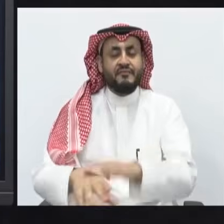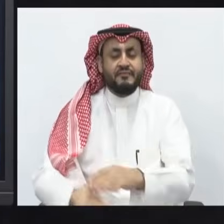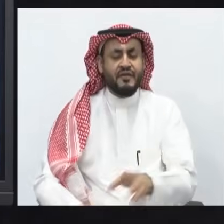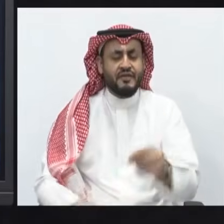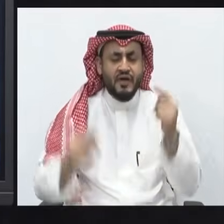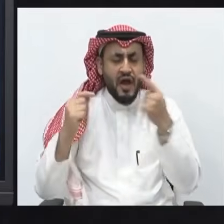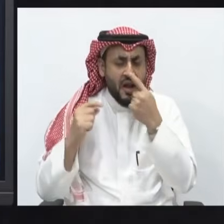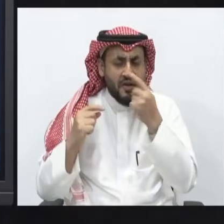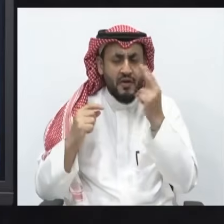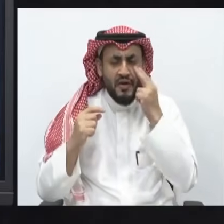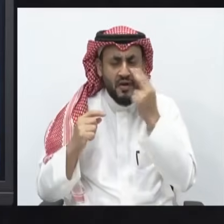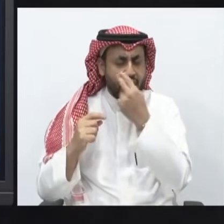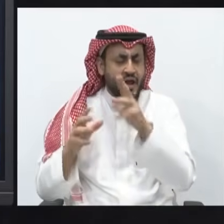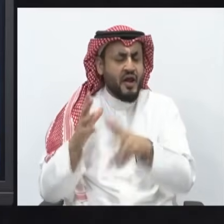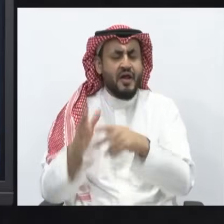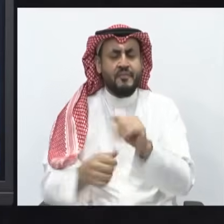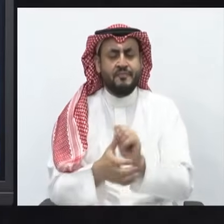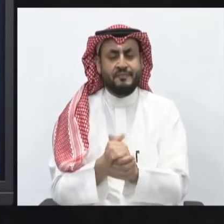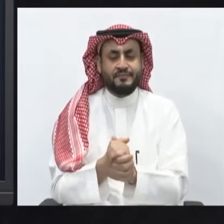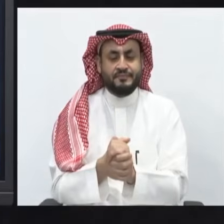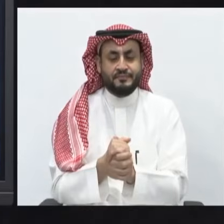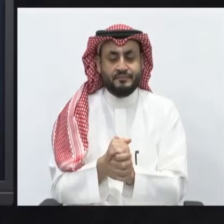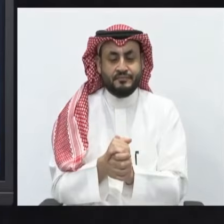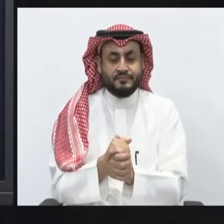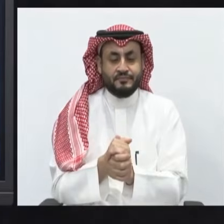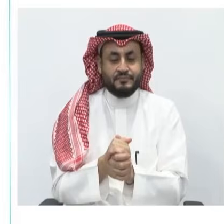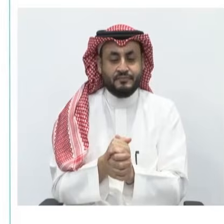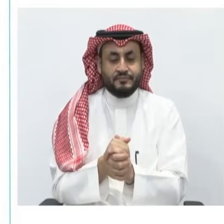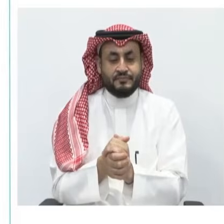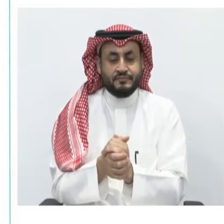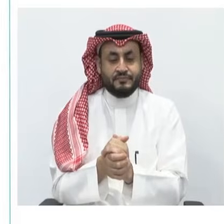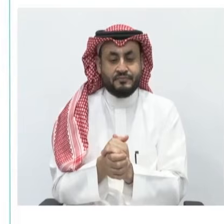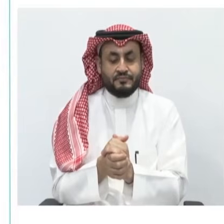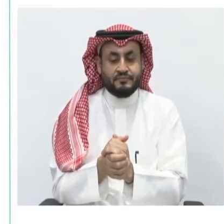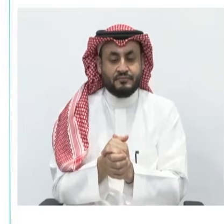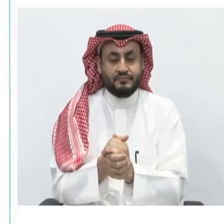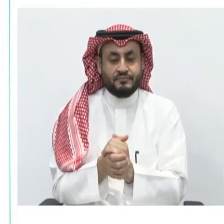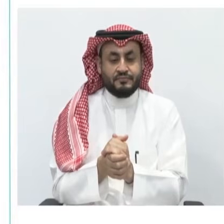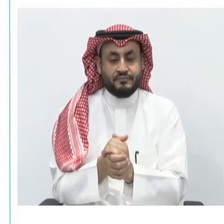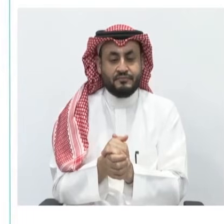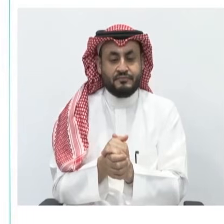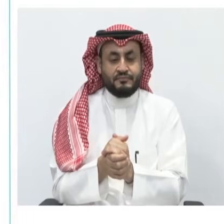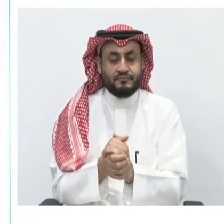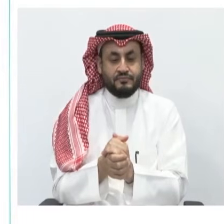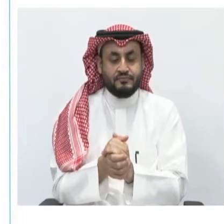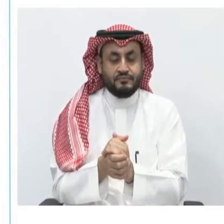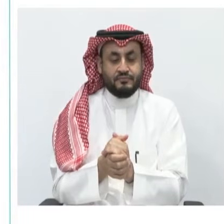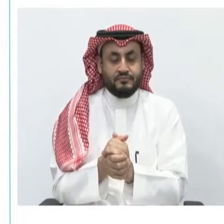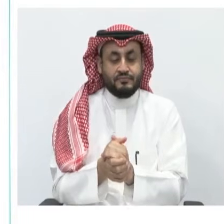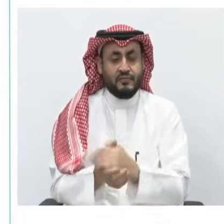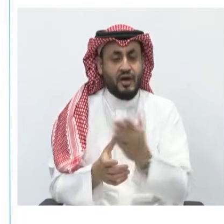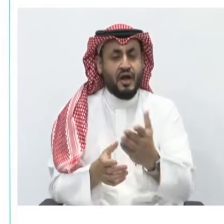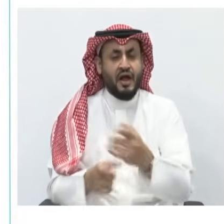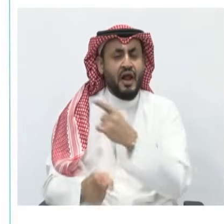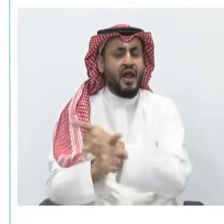Touch your nose. Touch your mouth. Touch. Okay? Touch. This is touch. Okay. So, touch what your teacher